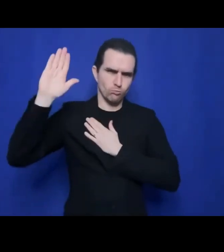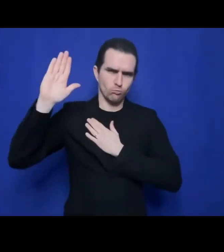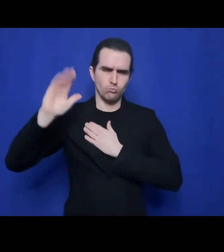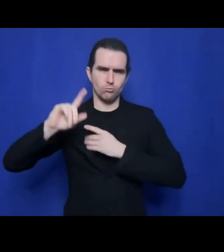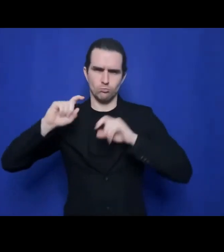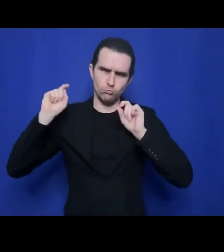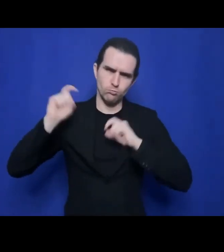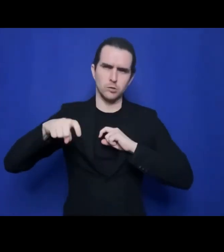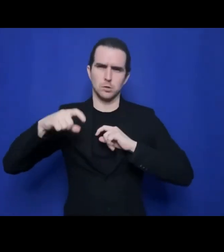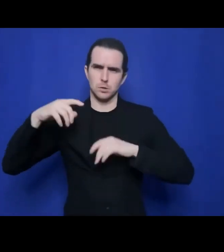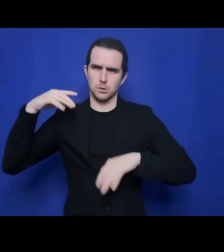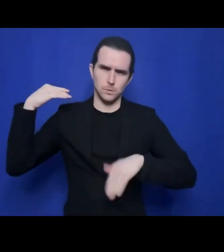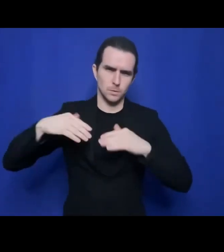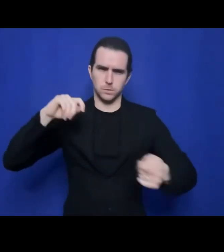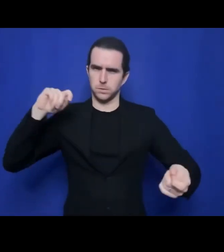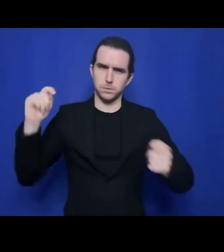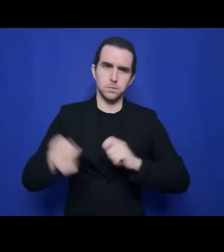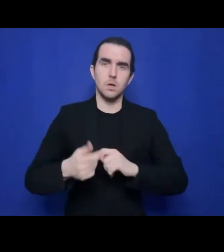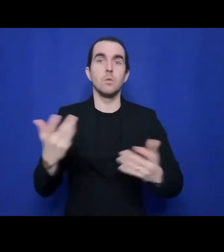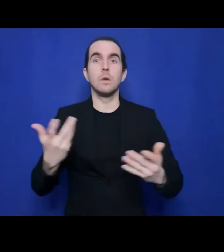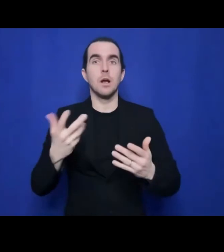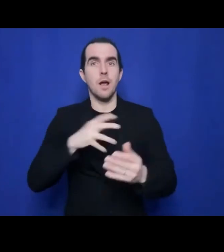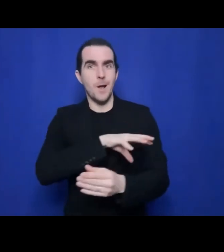as we say, is recreation without stress for everyone,